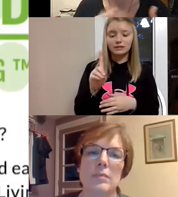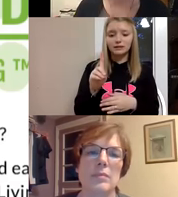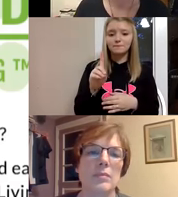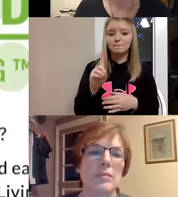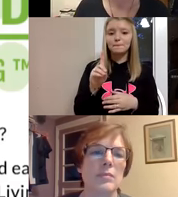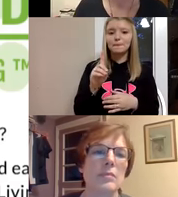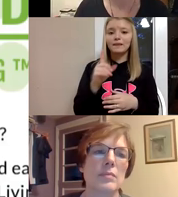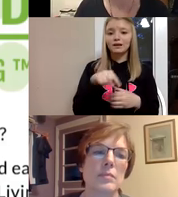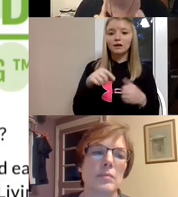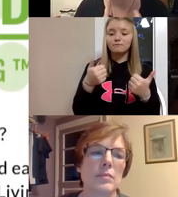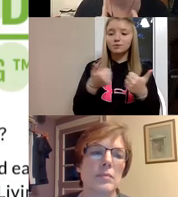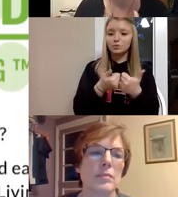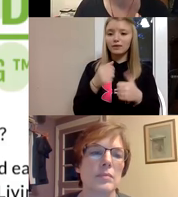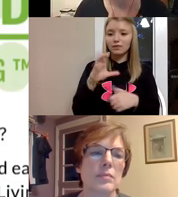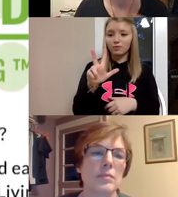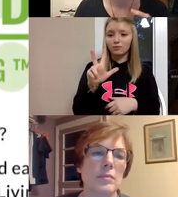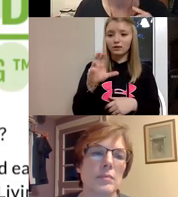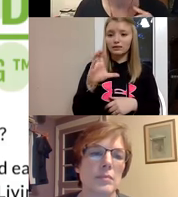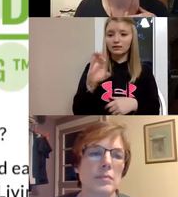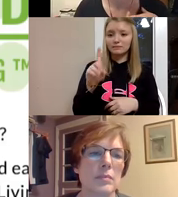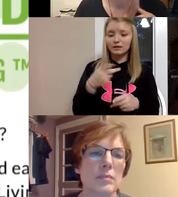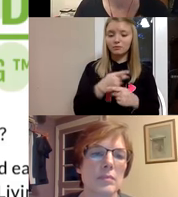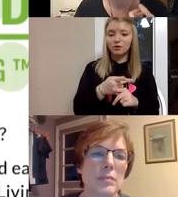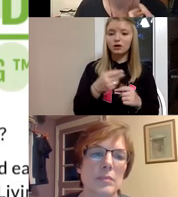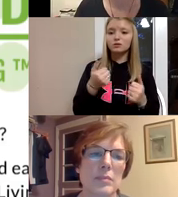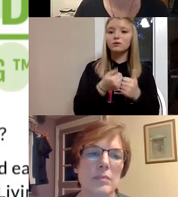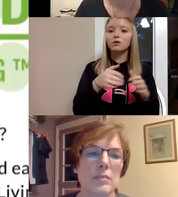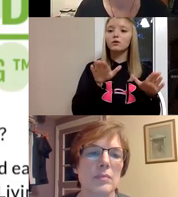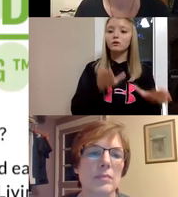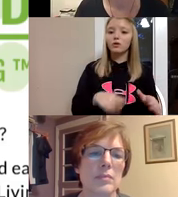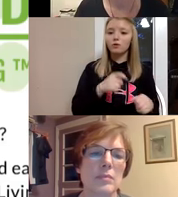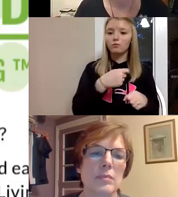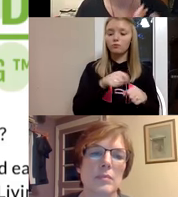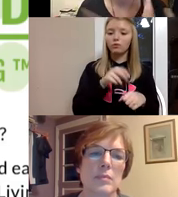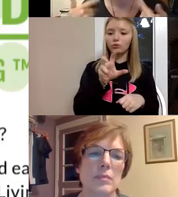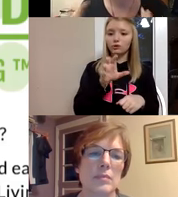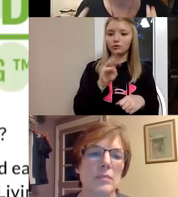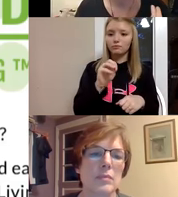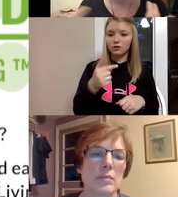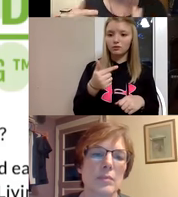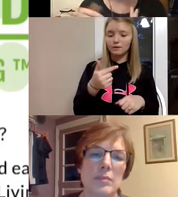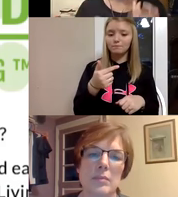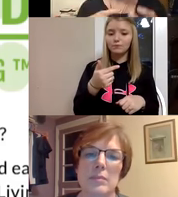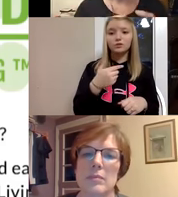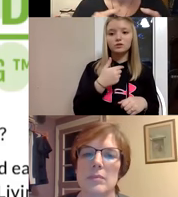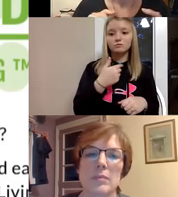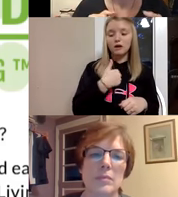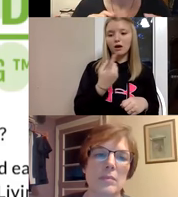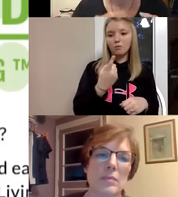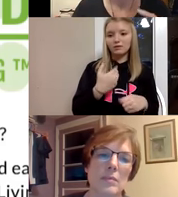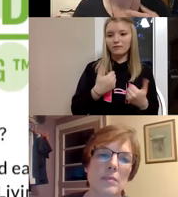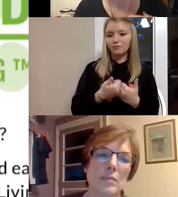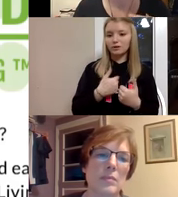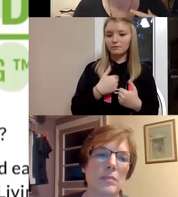It comes with three CBD products. So it comes with the Calm Roller, the 300 milligram, which is what I carry with me at work.